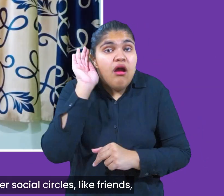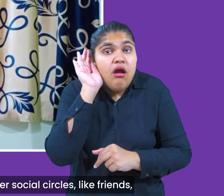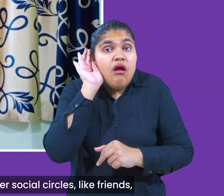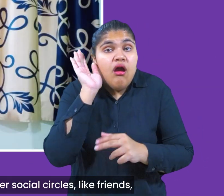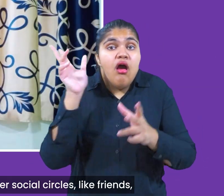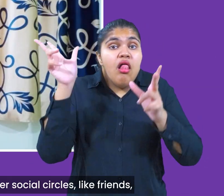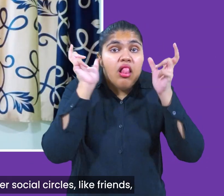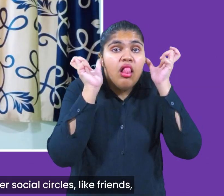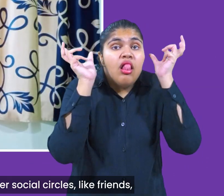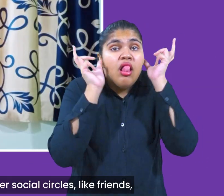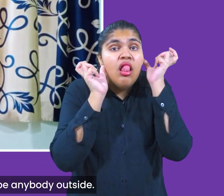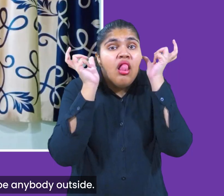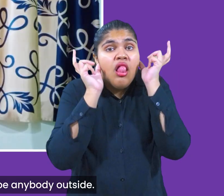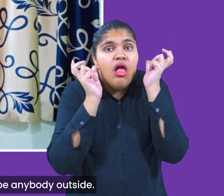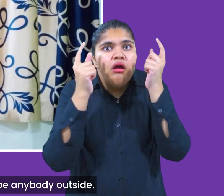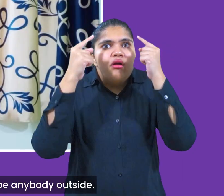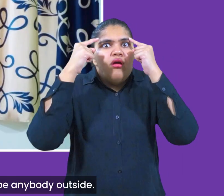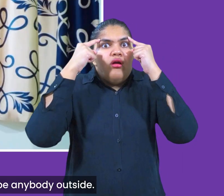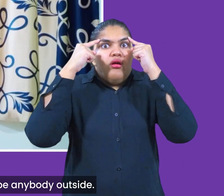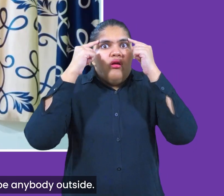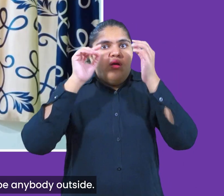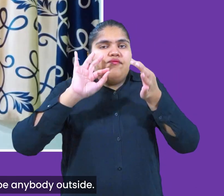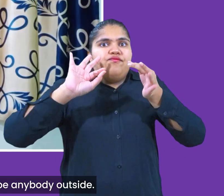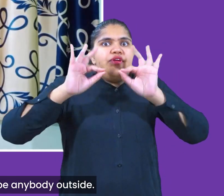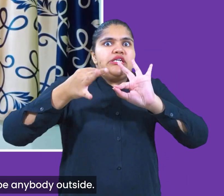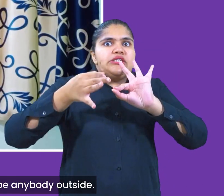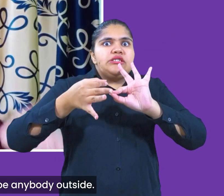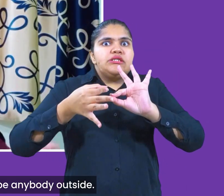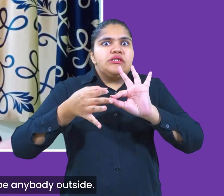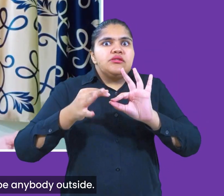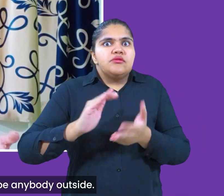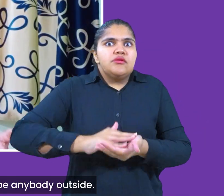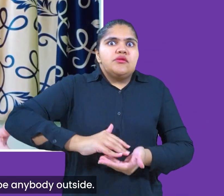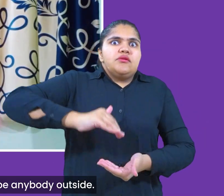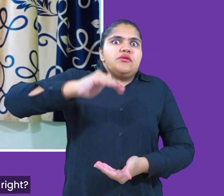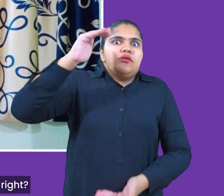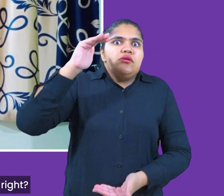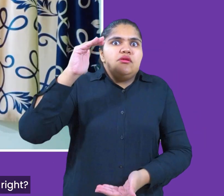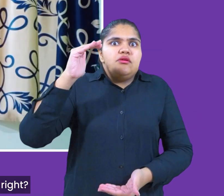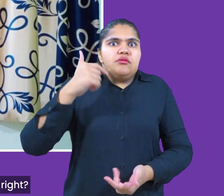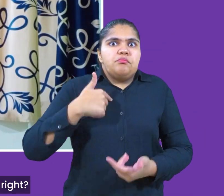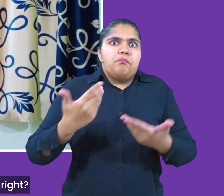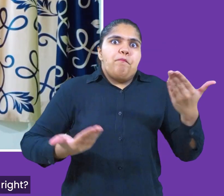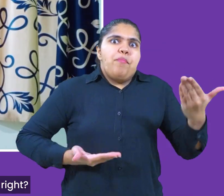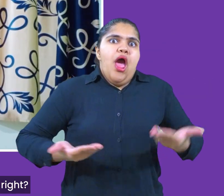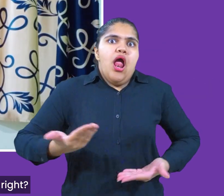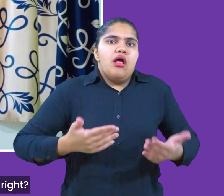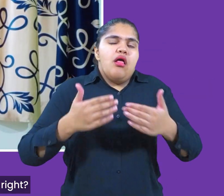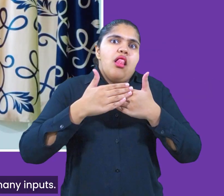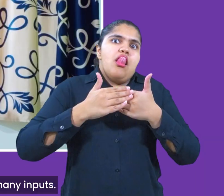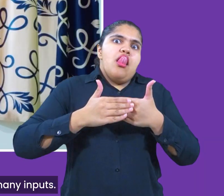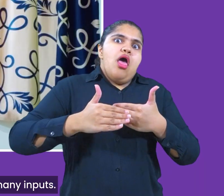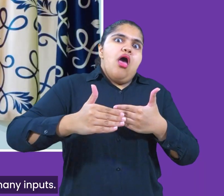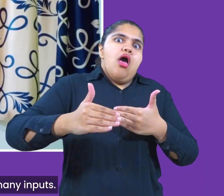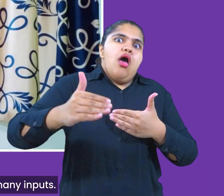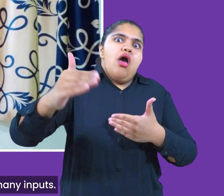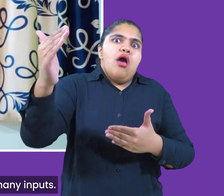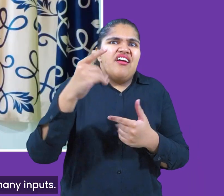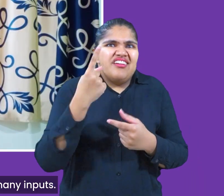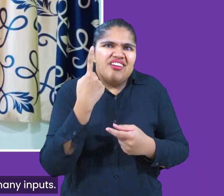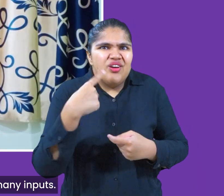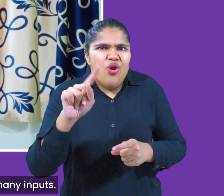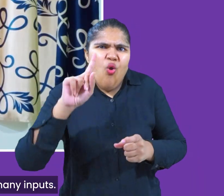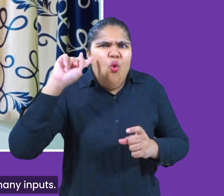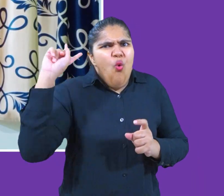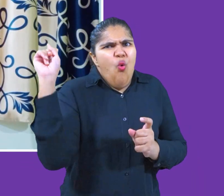social circles like friends, or it can be colleagues, or it can be anybody outside. So it's very organic, right? On a daily basis, we